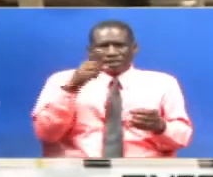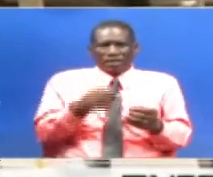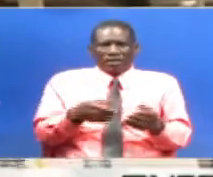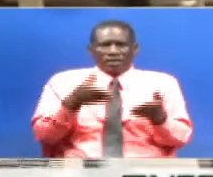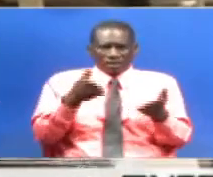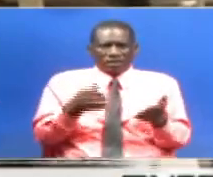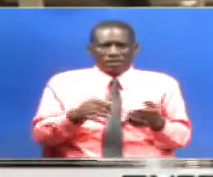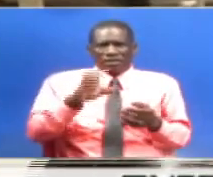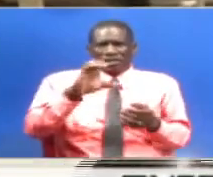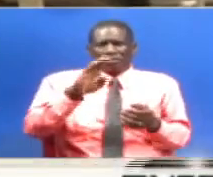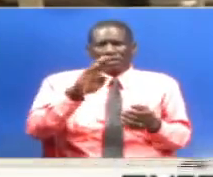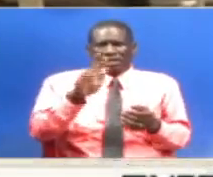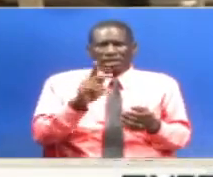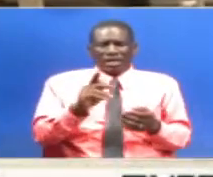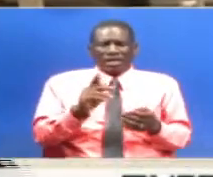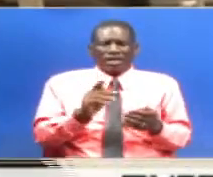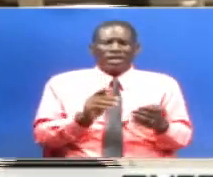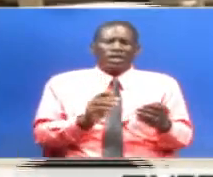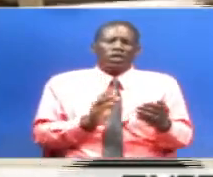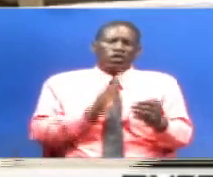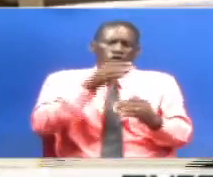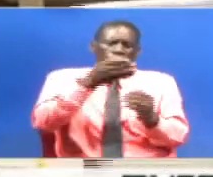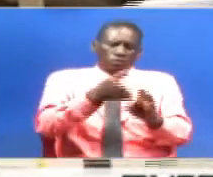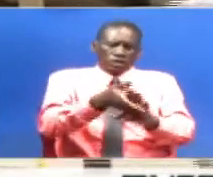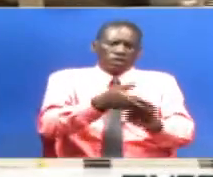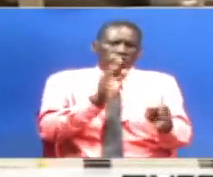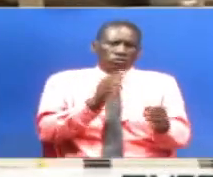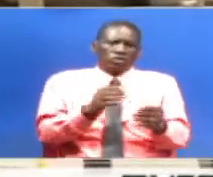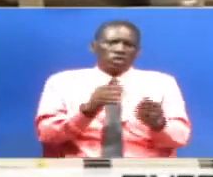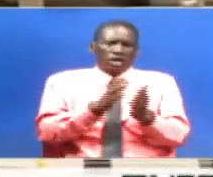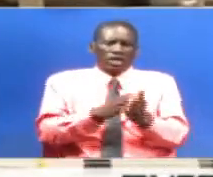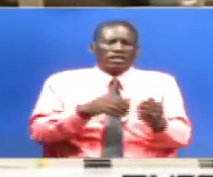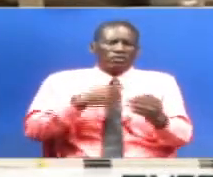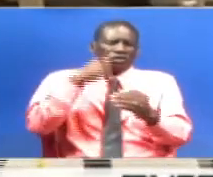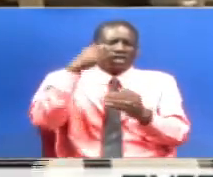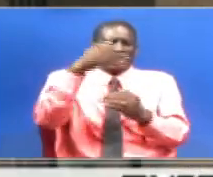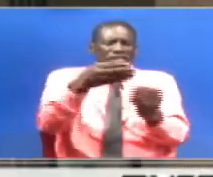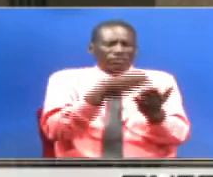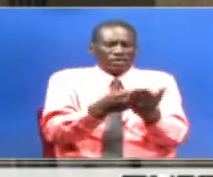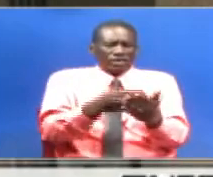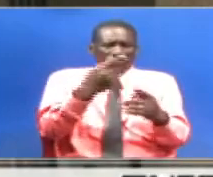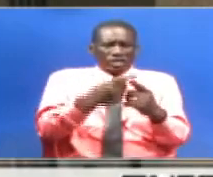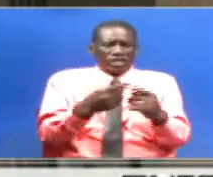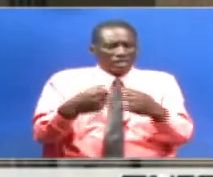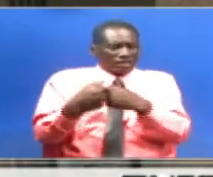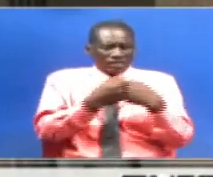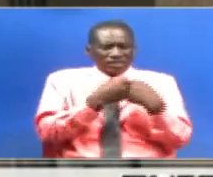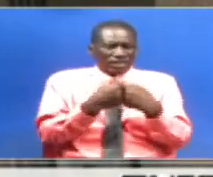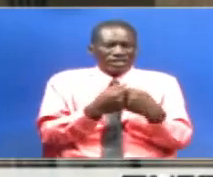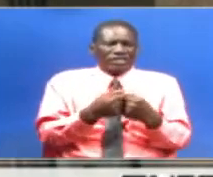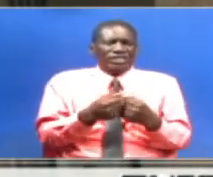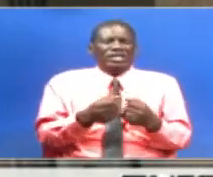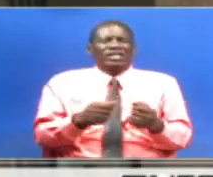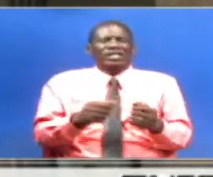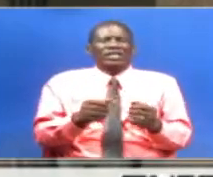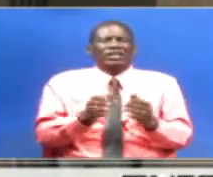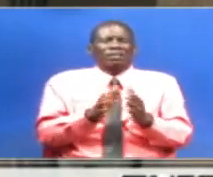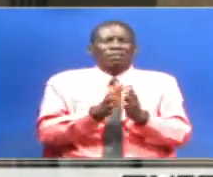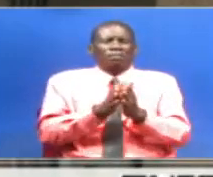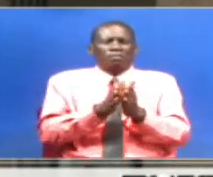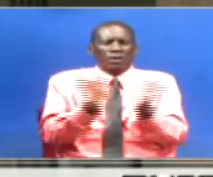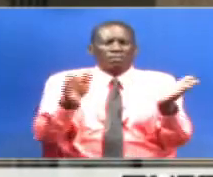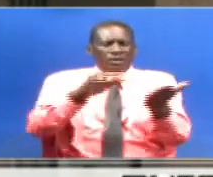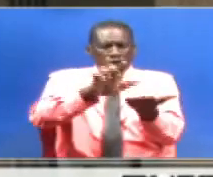of CBK overdraft facilities into the subsequent financial years put undue pressure on the country's ballooning public debt, which